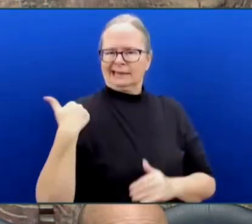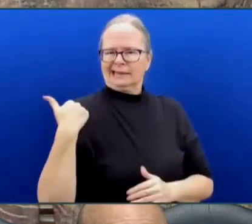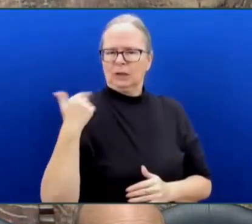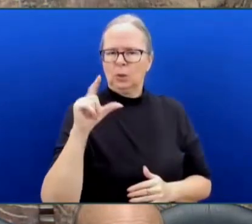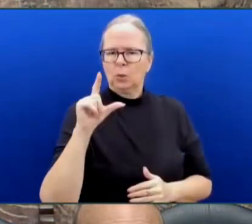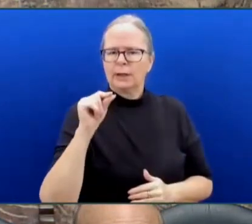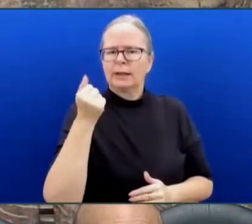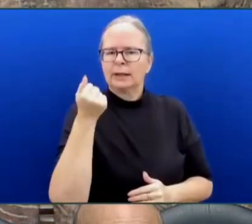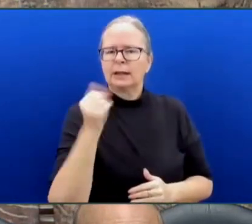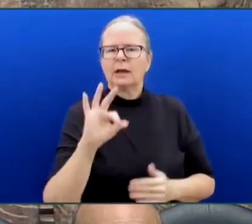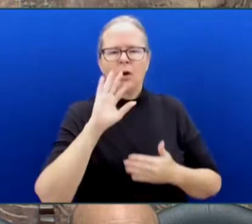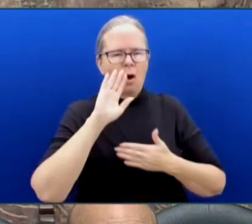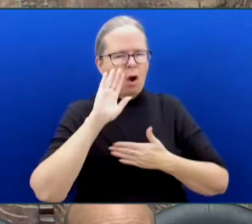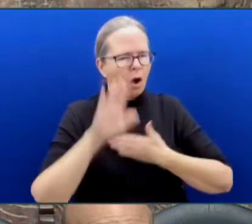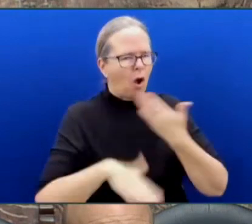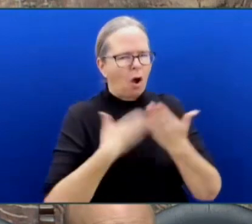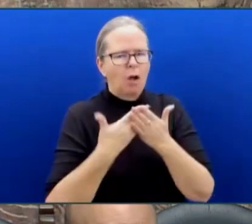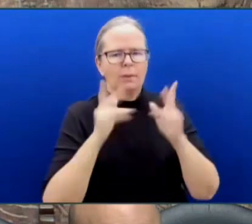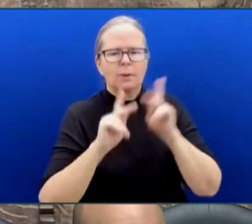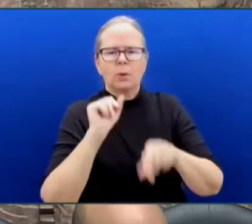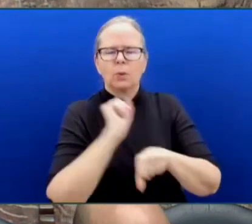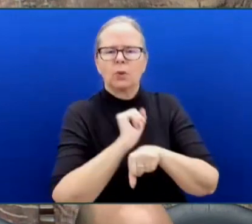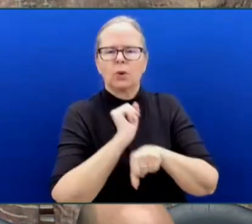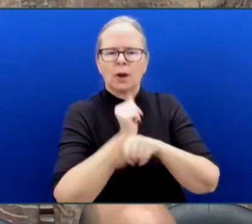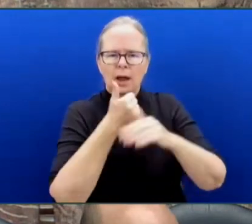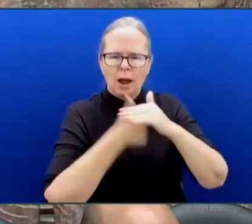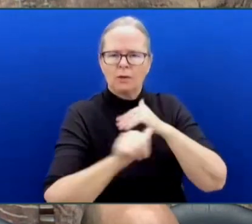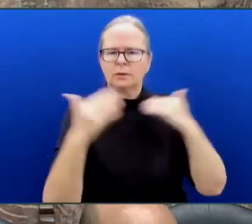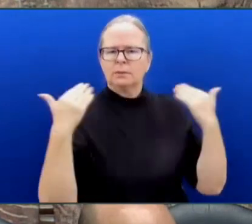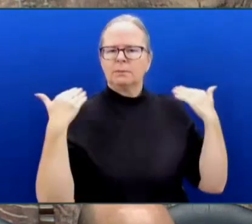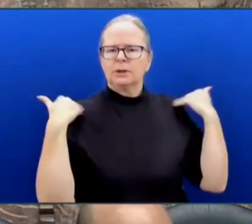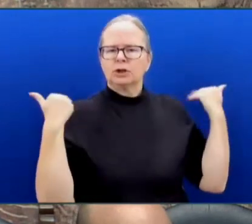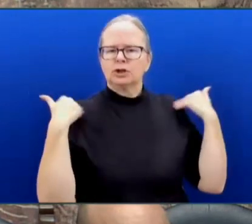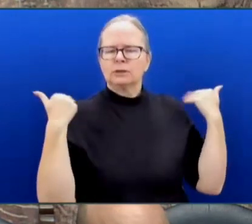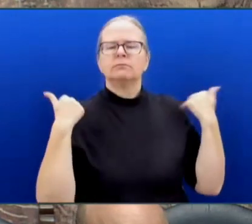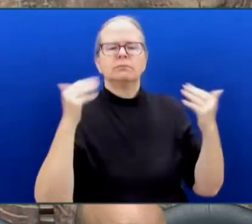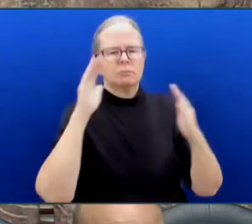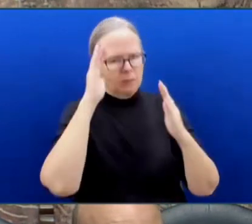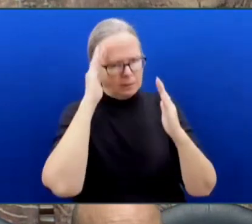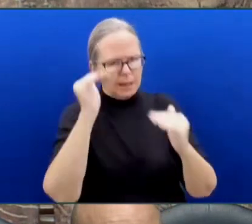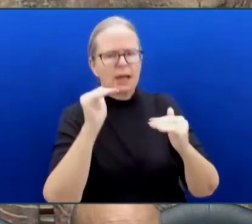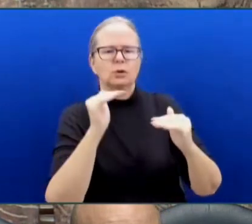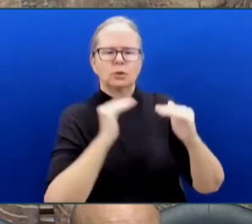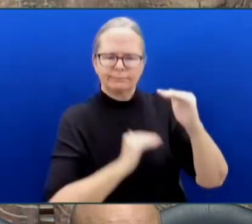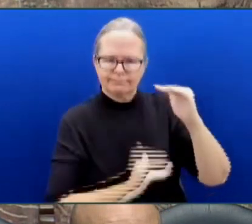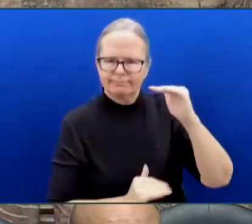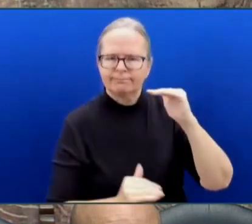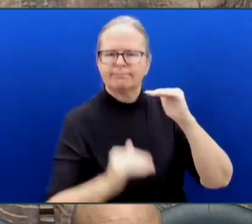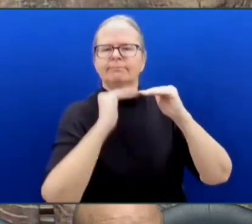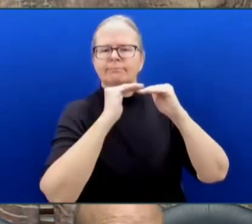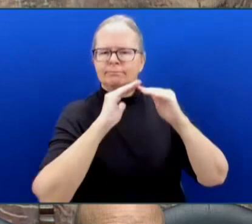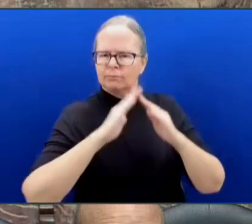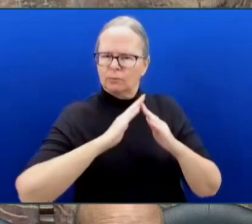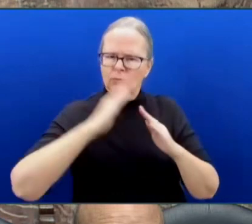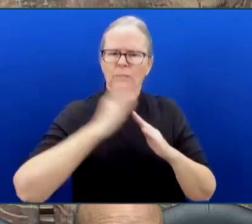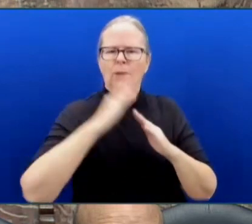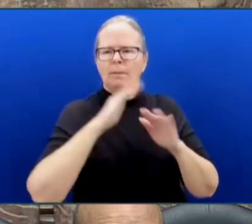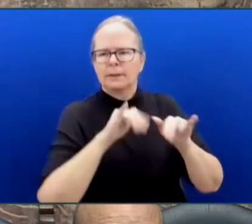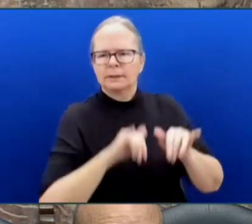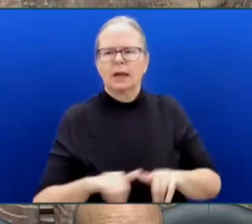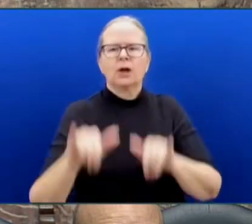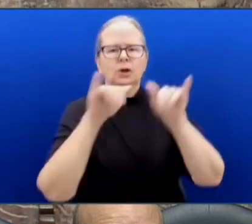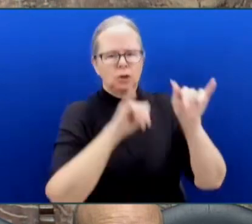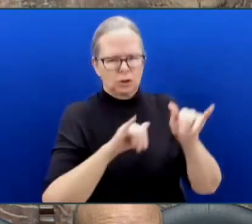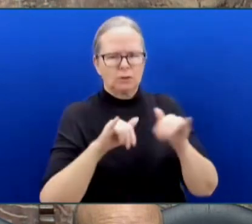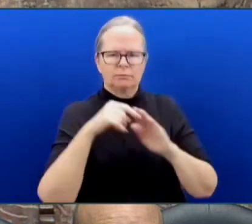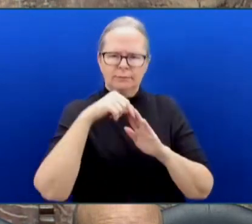are expected to live up and work to the highest standards as public servants and